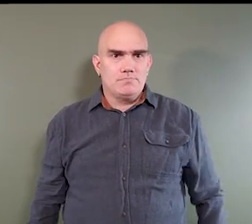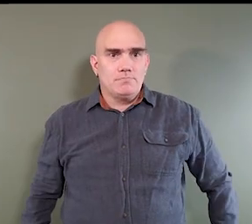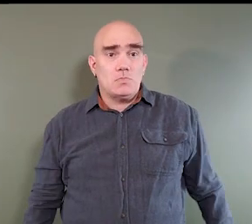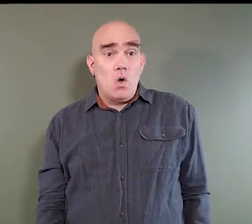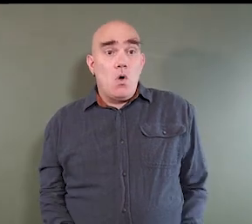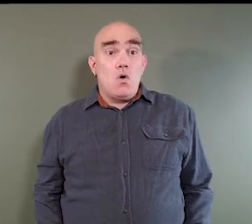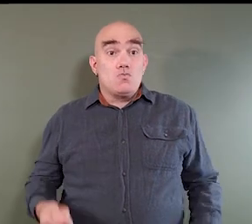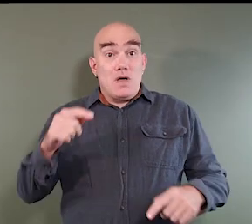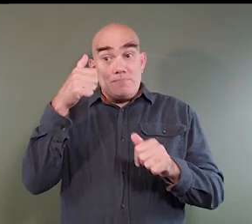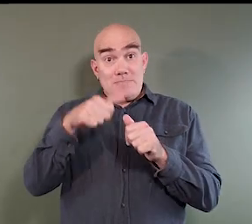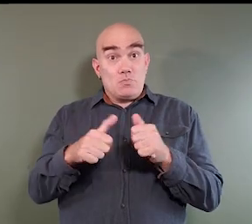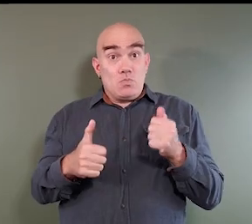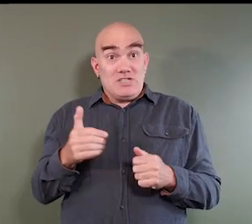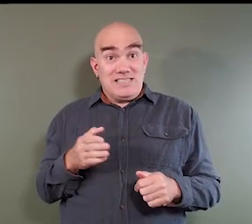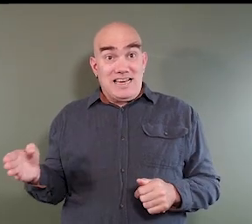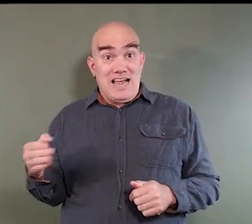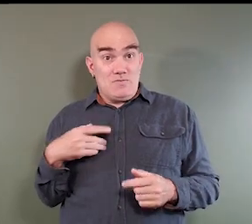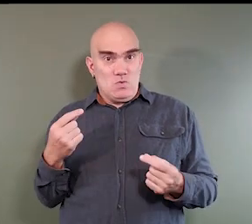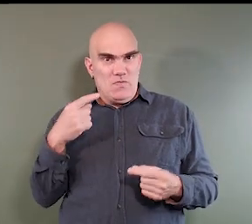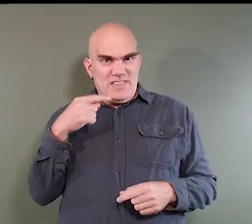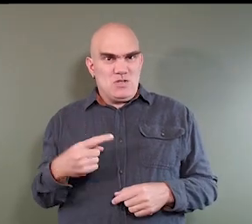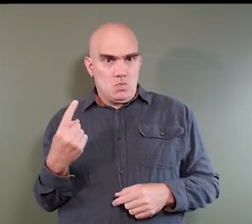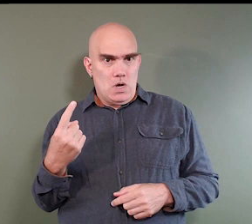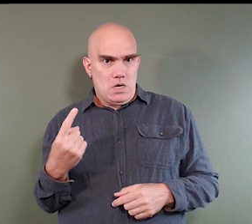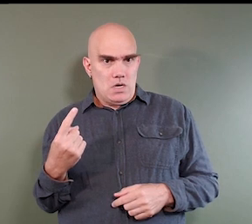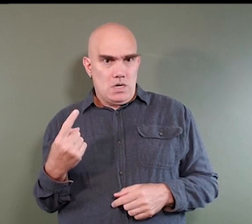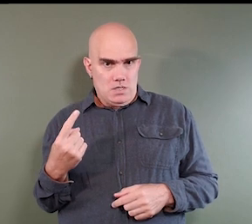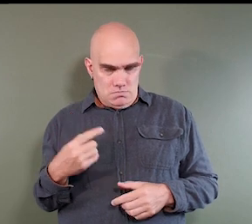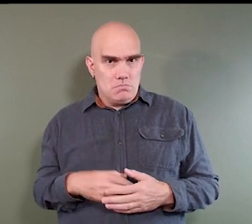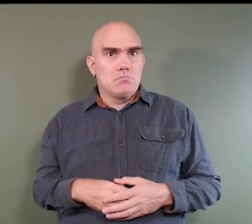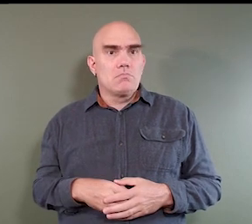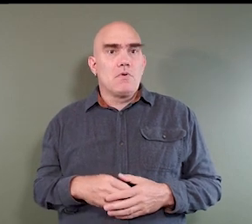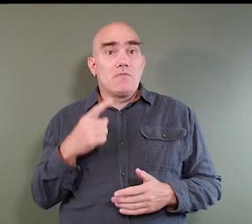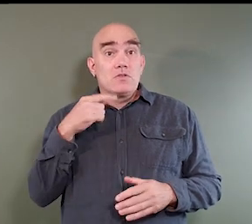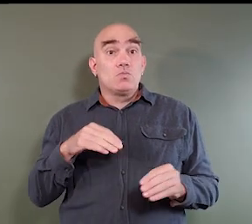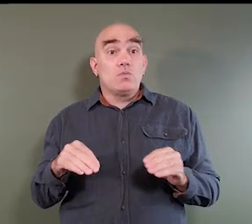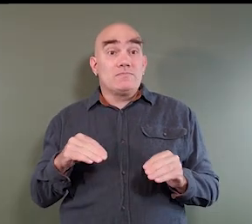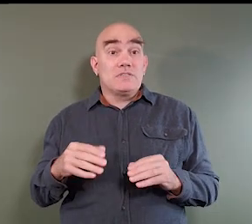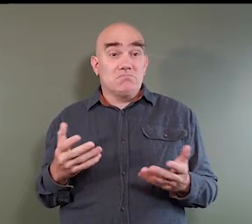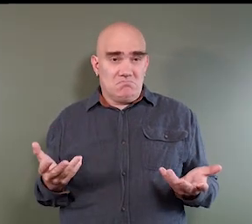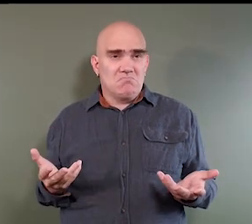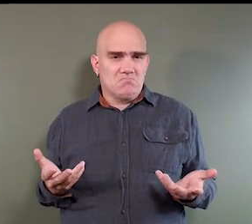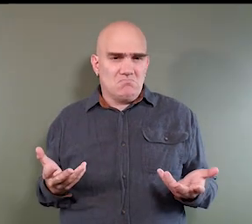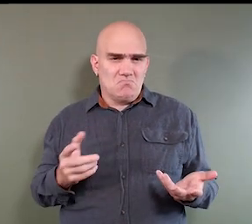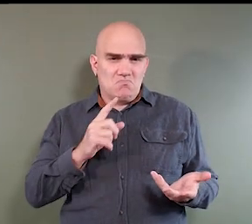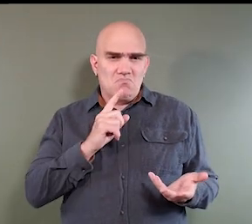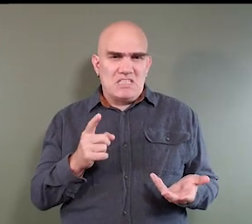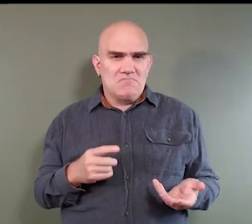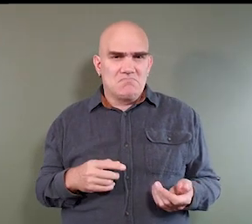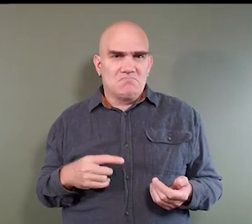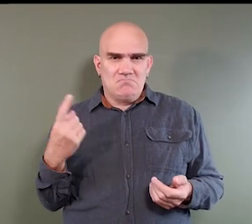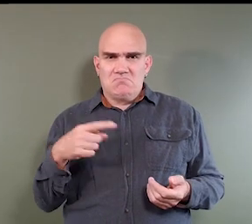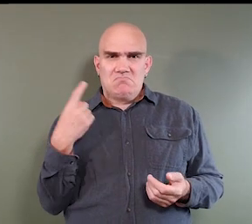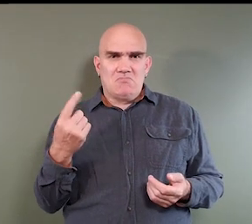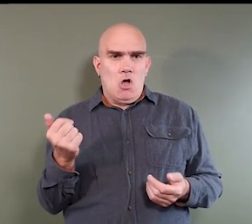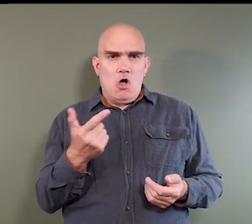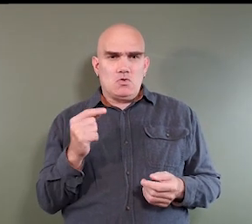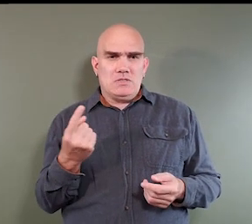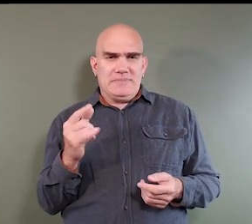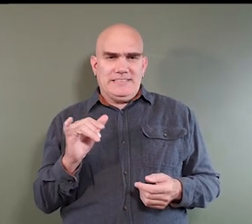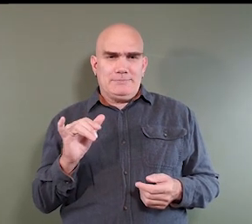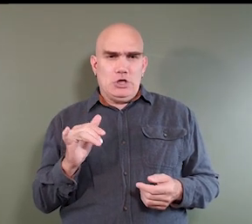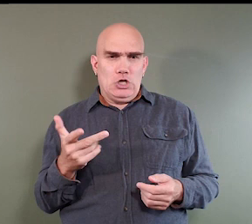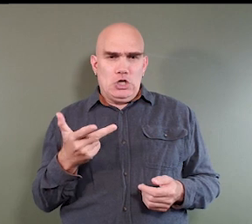side we're doing for this one. For this movement, David, Marcela, and I are gonna be doing something very similar. All of our arms are gonna be